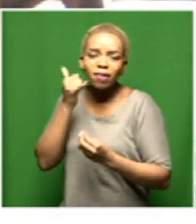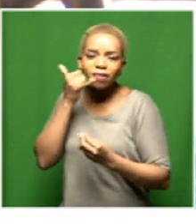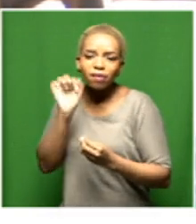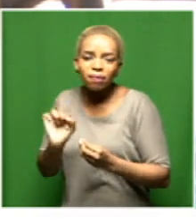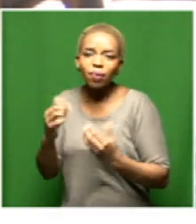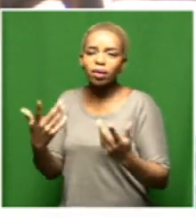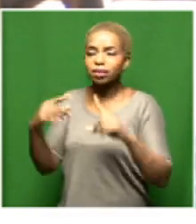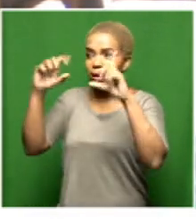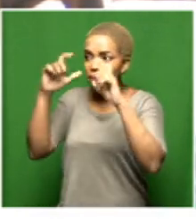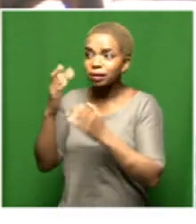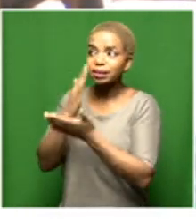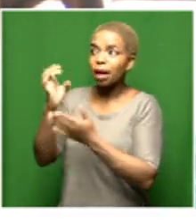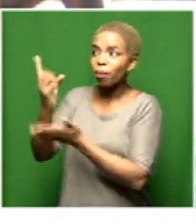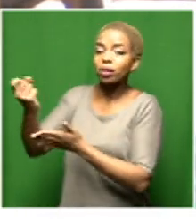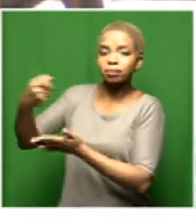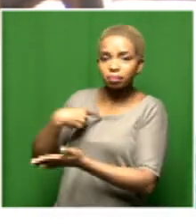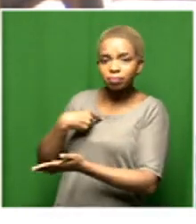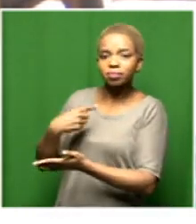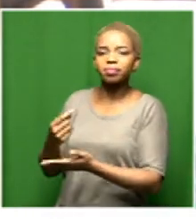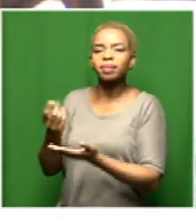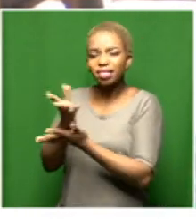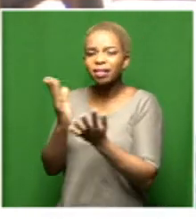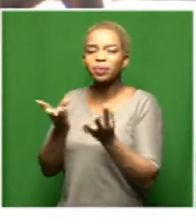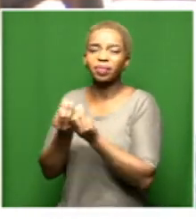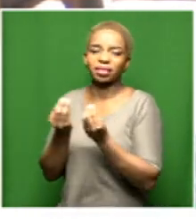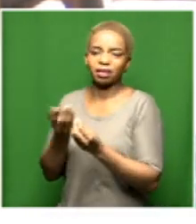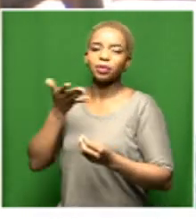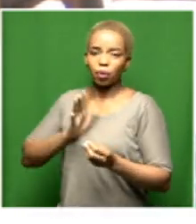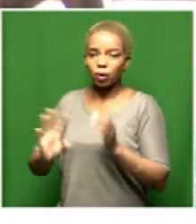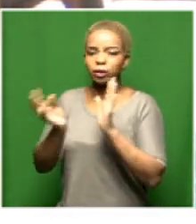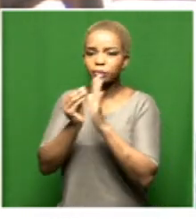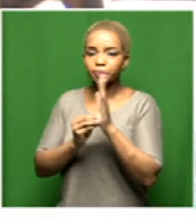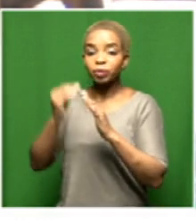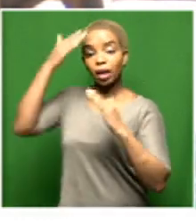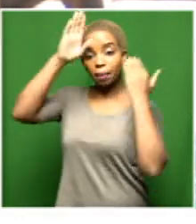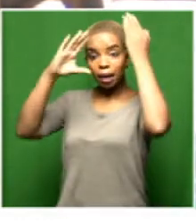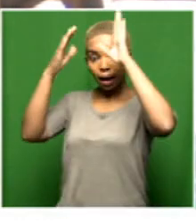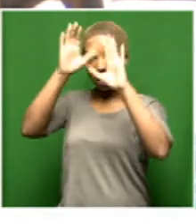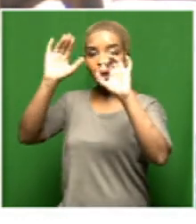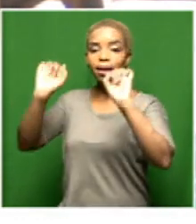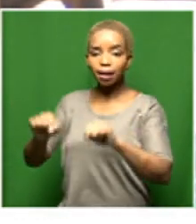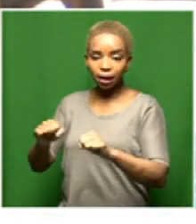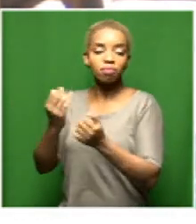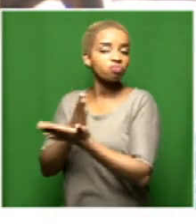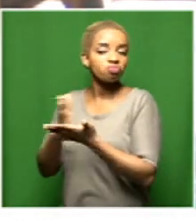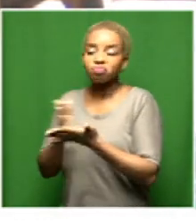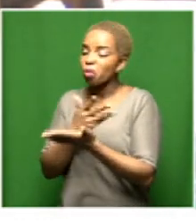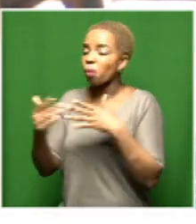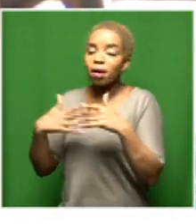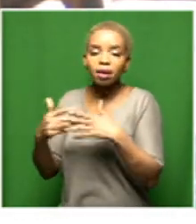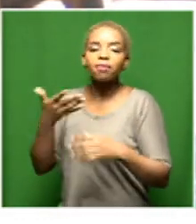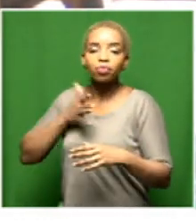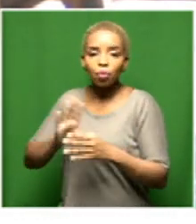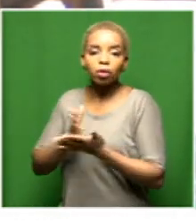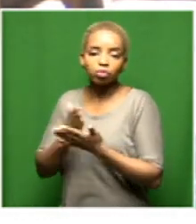that somebody said that they were missing you. This is the kind of stuff we want to be as creative as you want to share whatever it is that you feel you want to